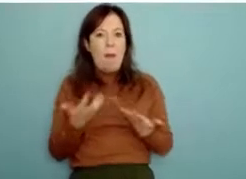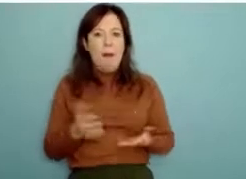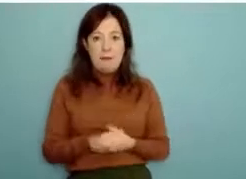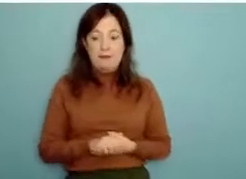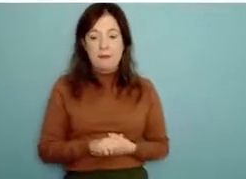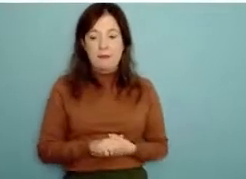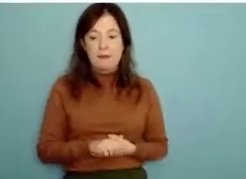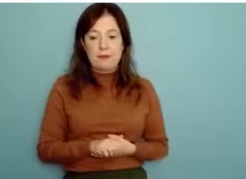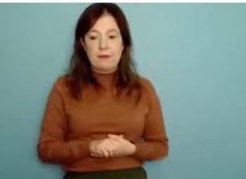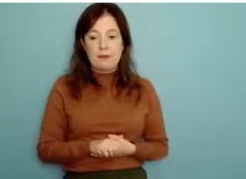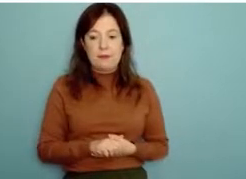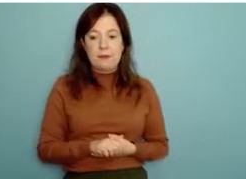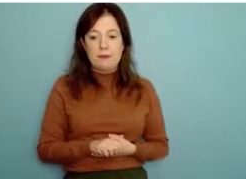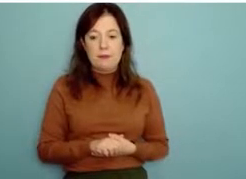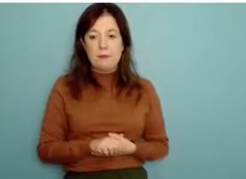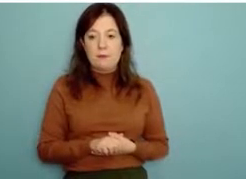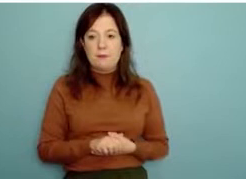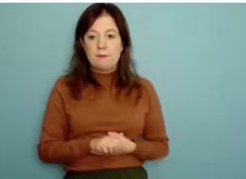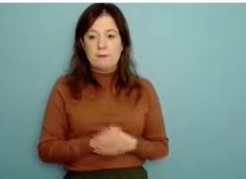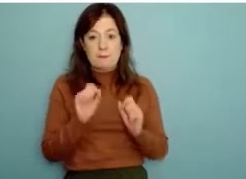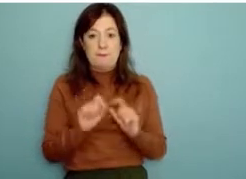we move to the next slide,